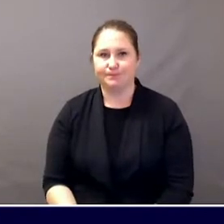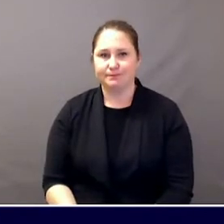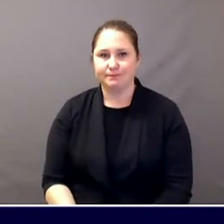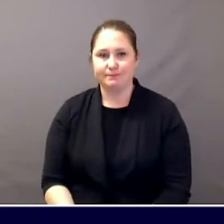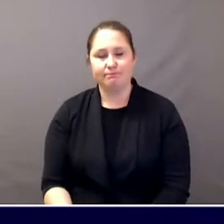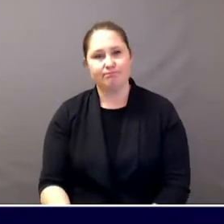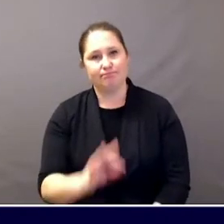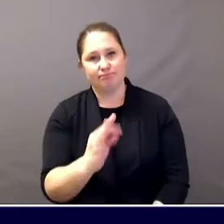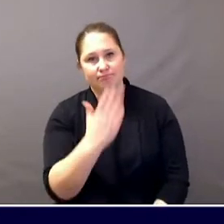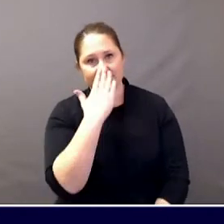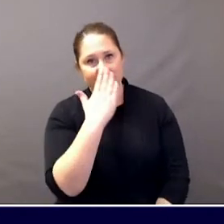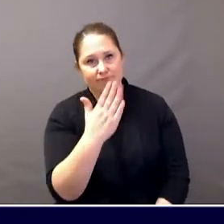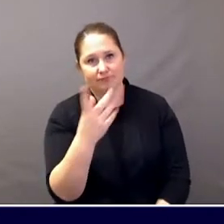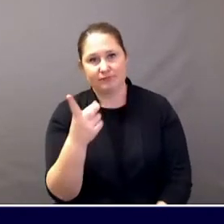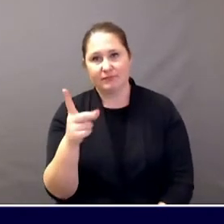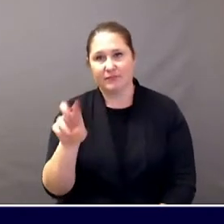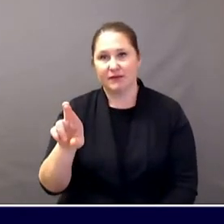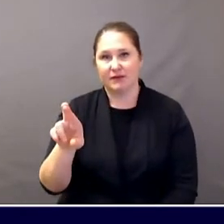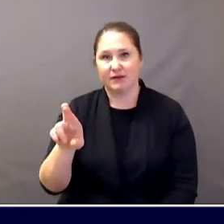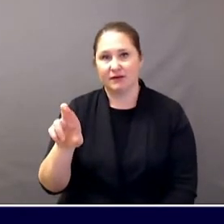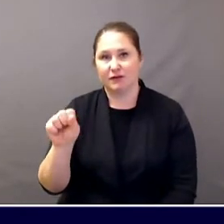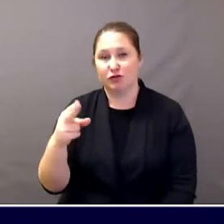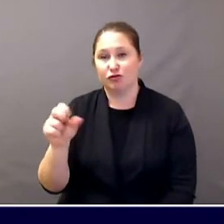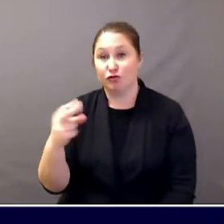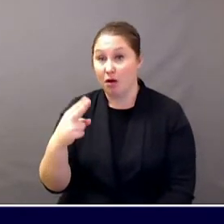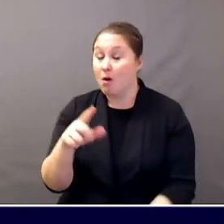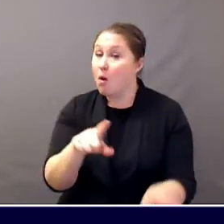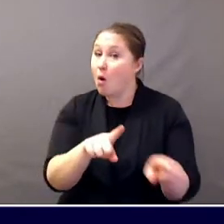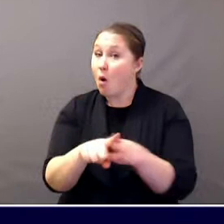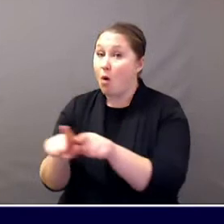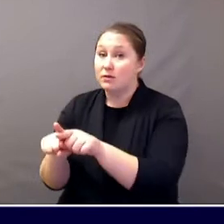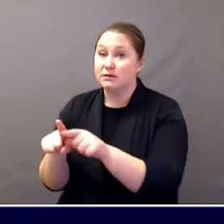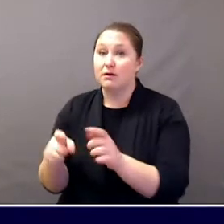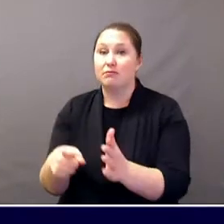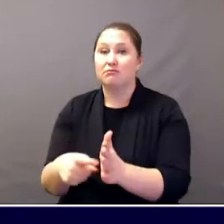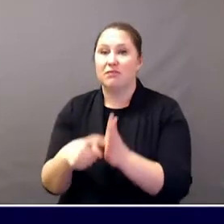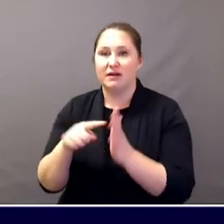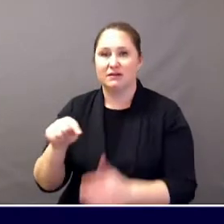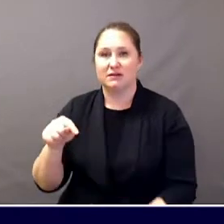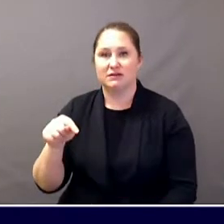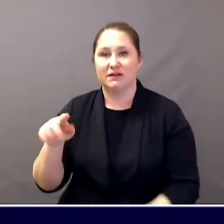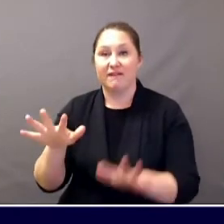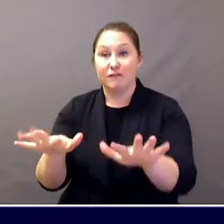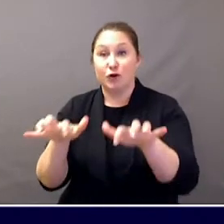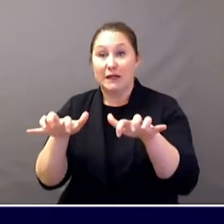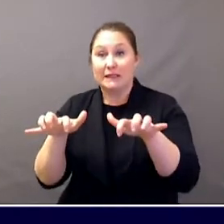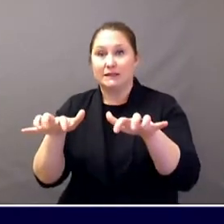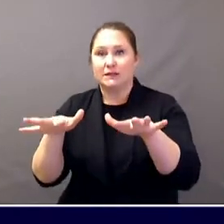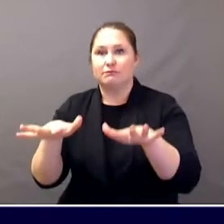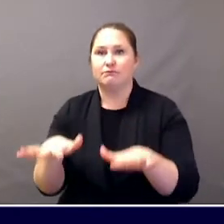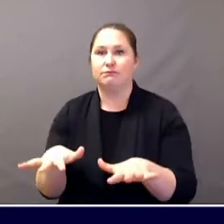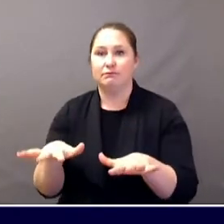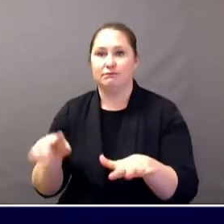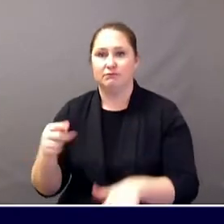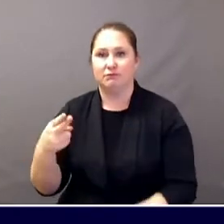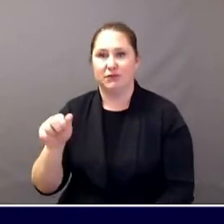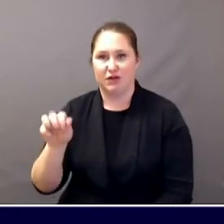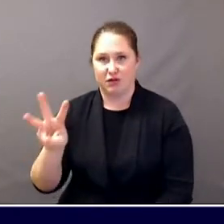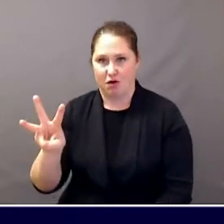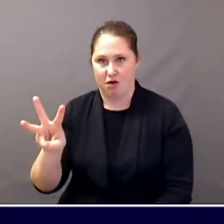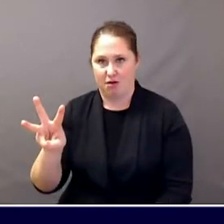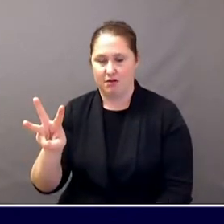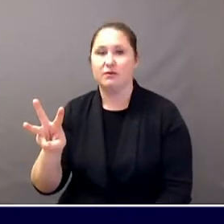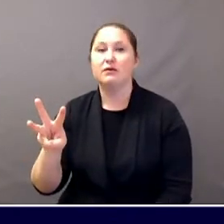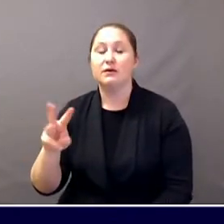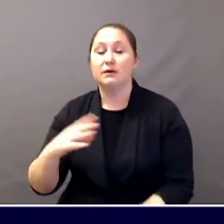Thank you. It also can't be used immediately. It also has to thaw. So the second you open up the package, you have to let it thaw to get